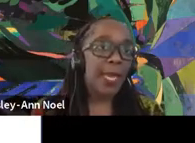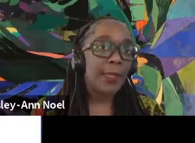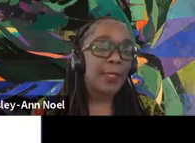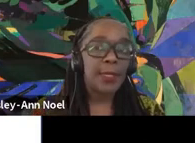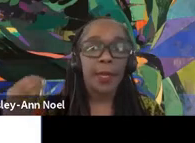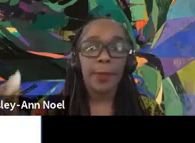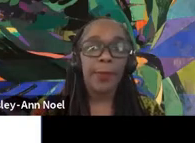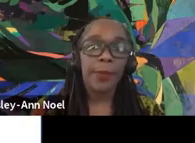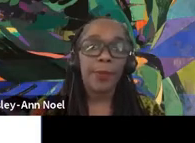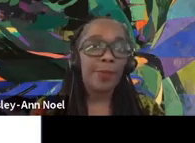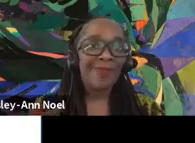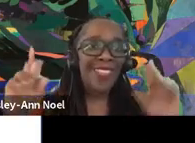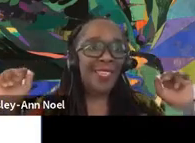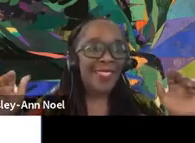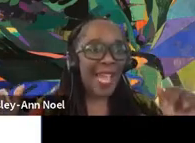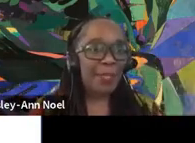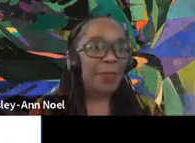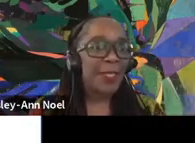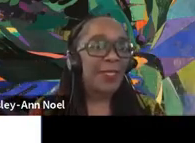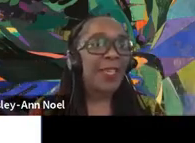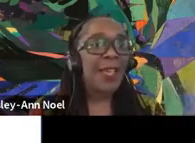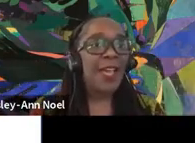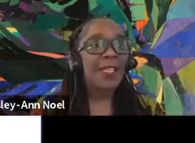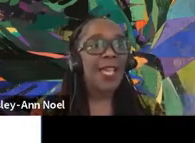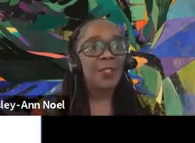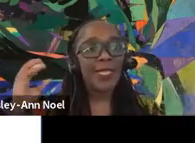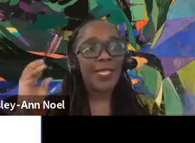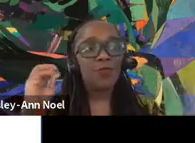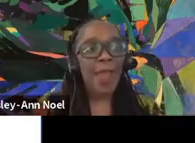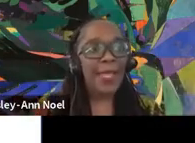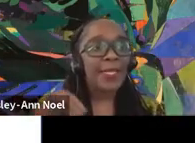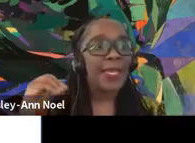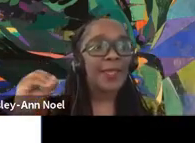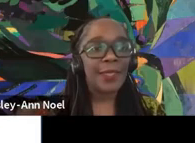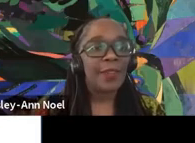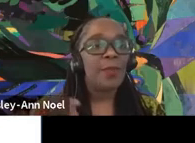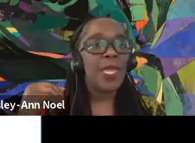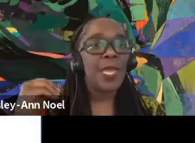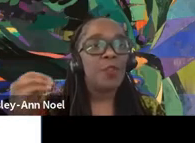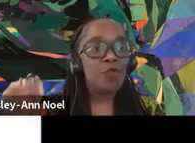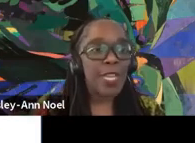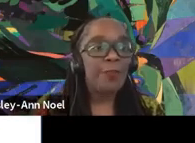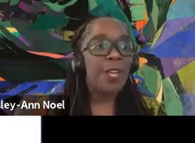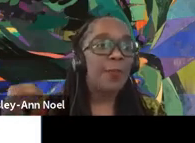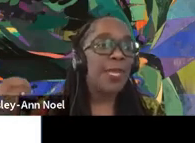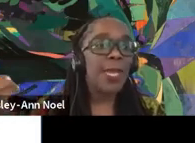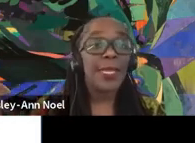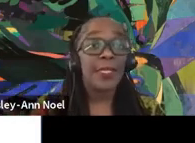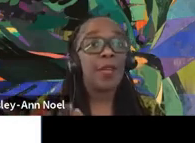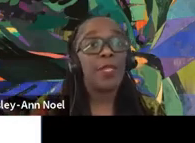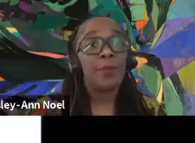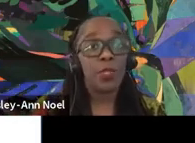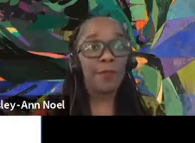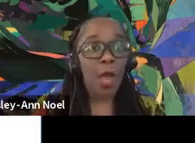back against the establishment. And so this is writing and theory making, reframing